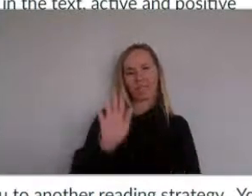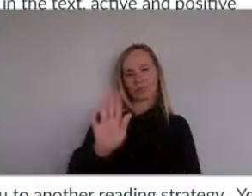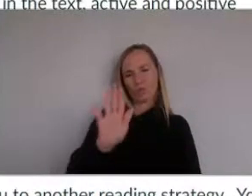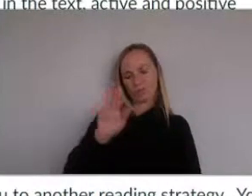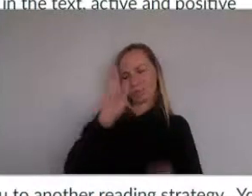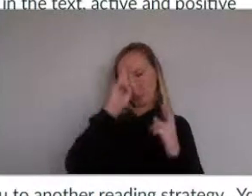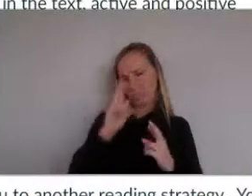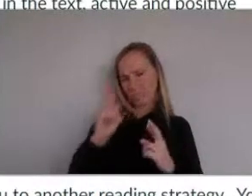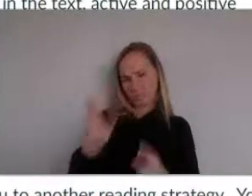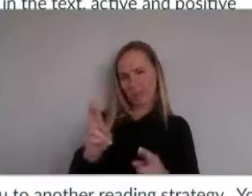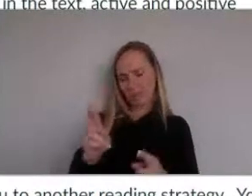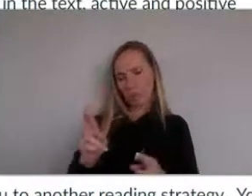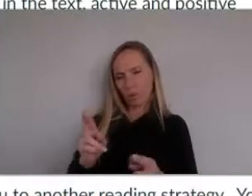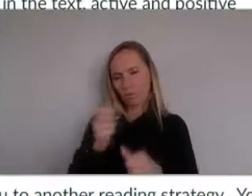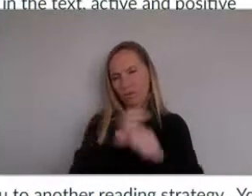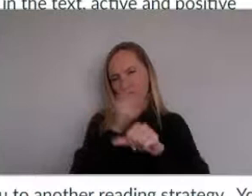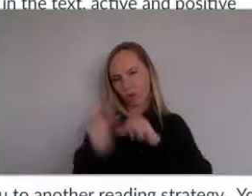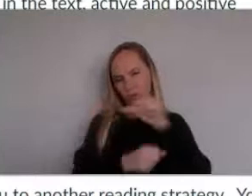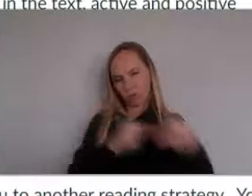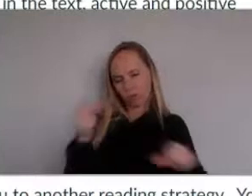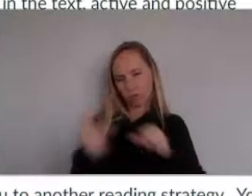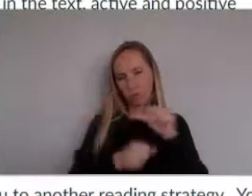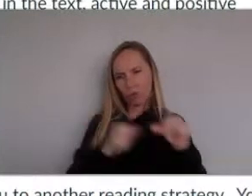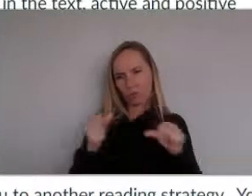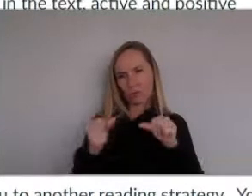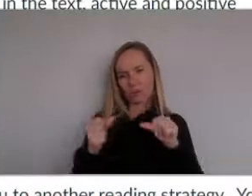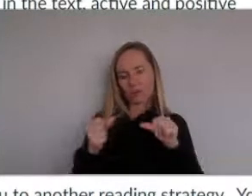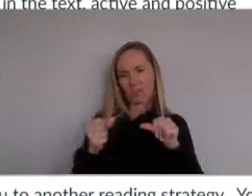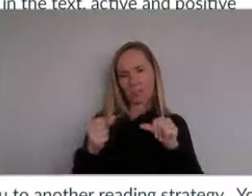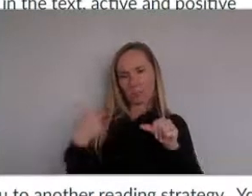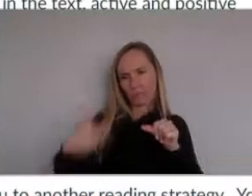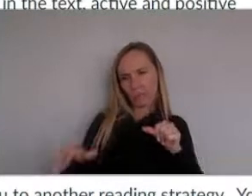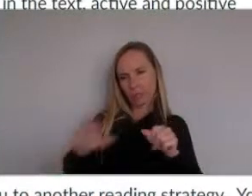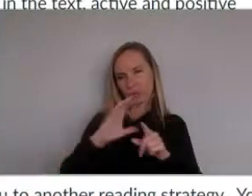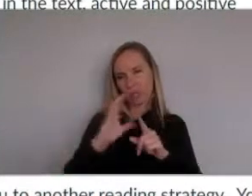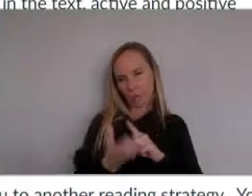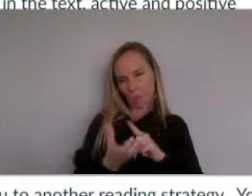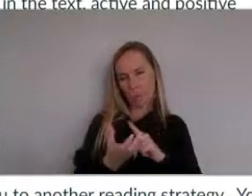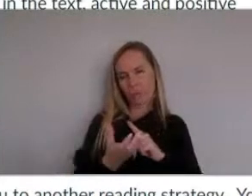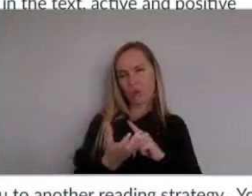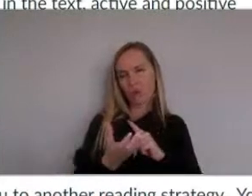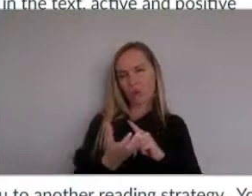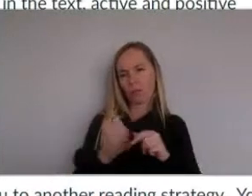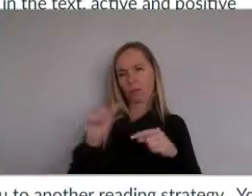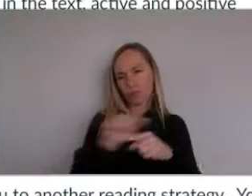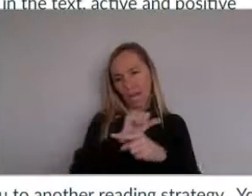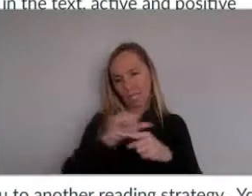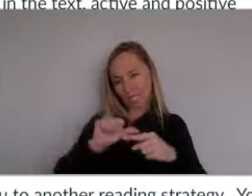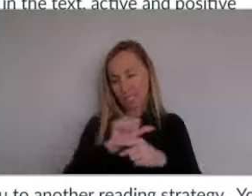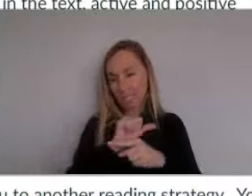be respectful of each other and each other's religious and cultural